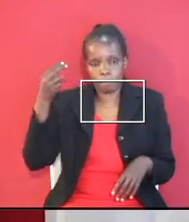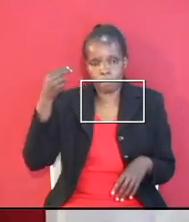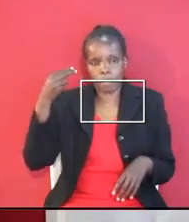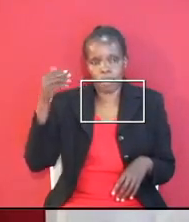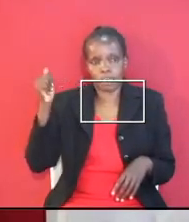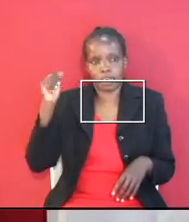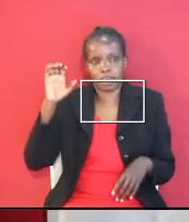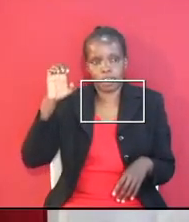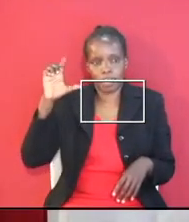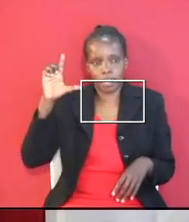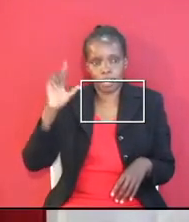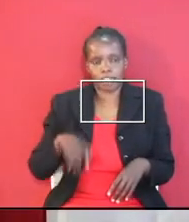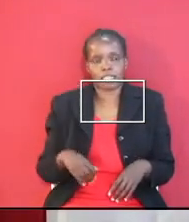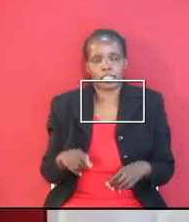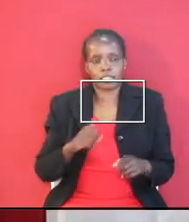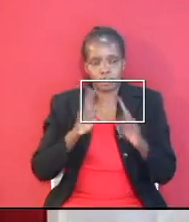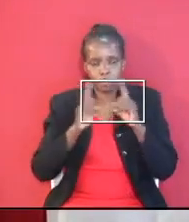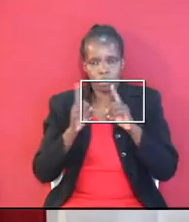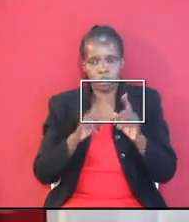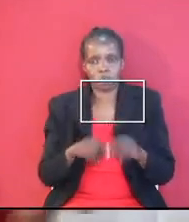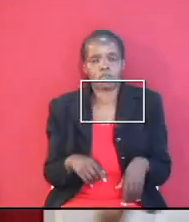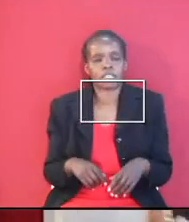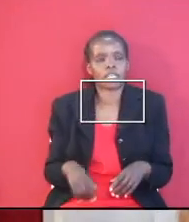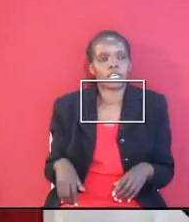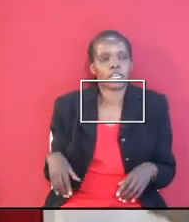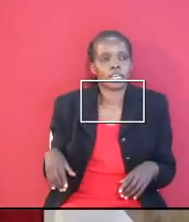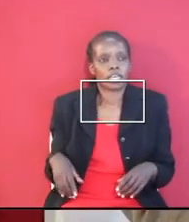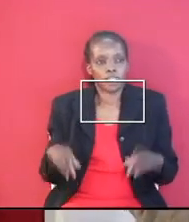Michael did not argue with the devil over the body of